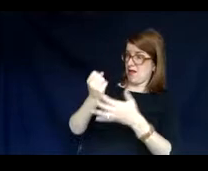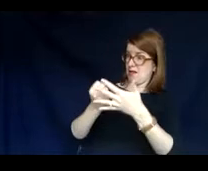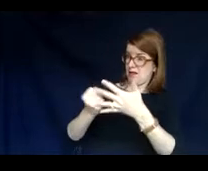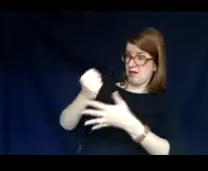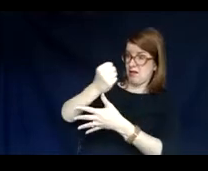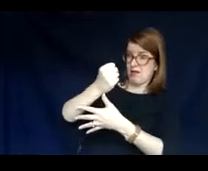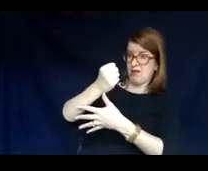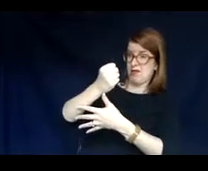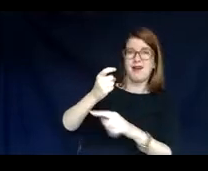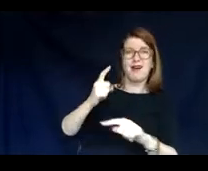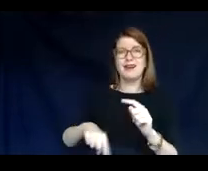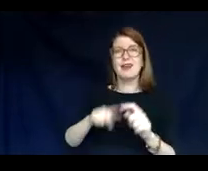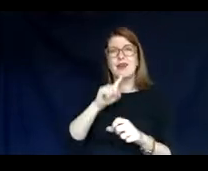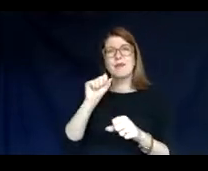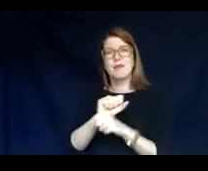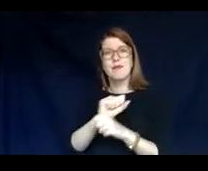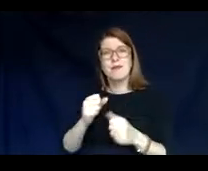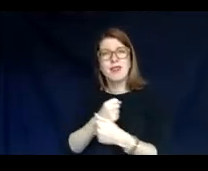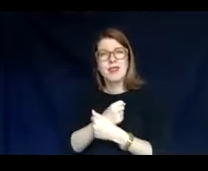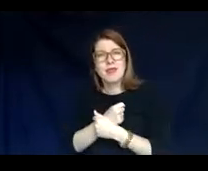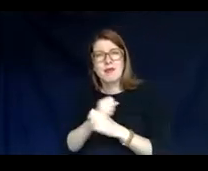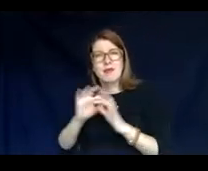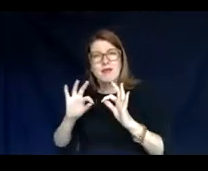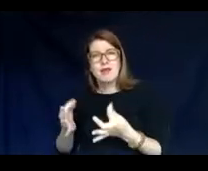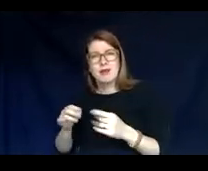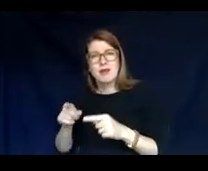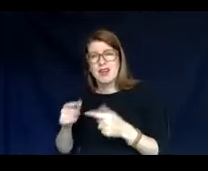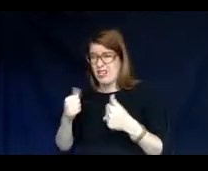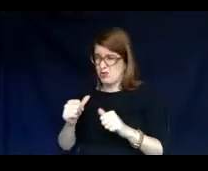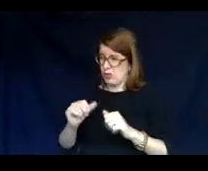I am not truly loving my family. You see, I chose to try to please them.